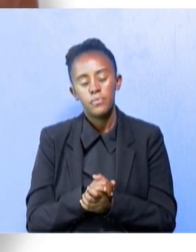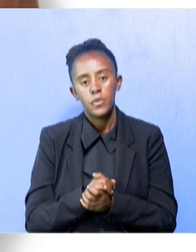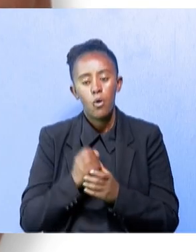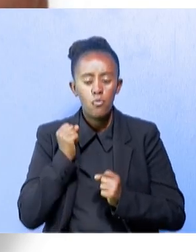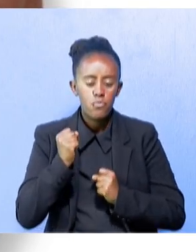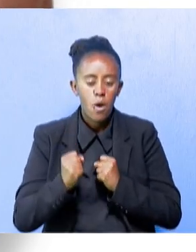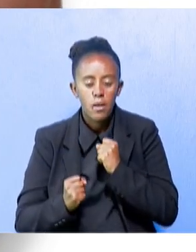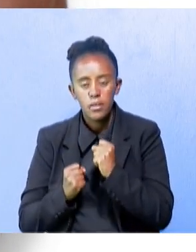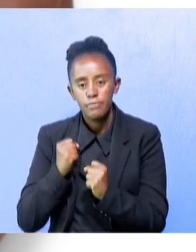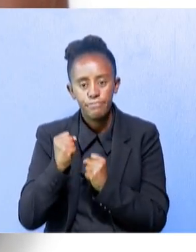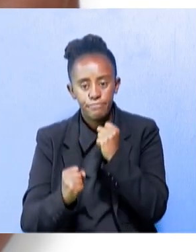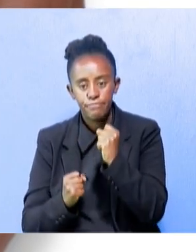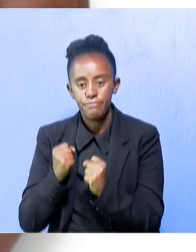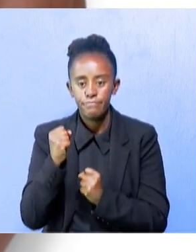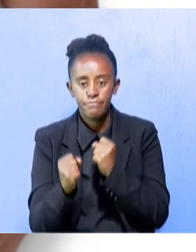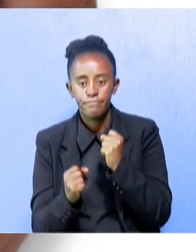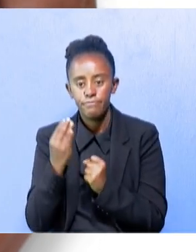running.